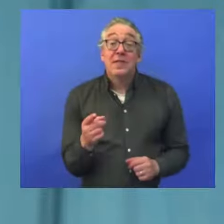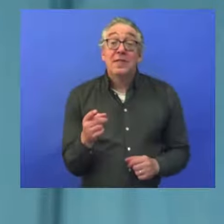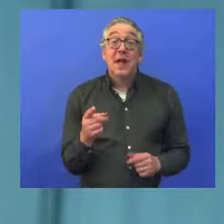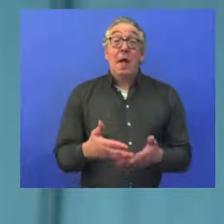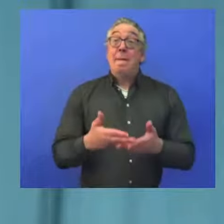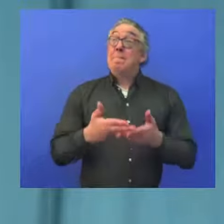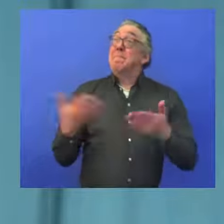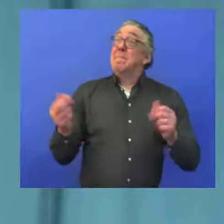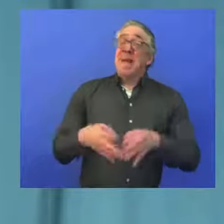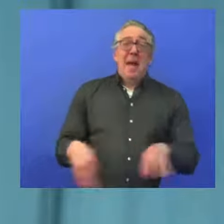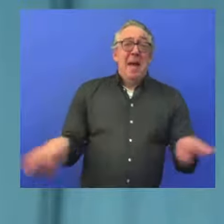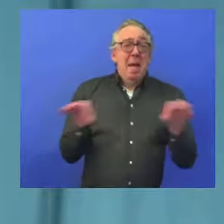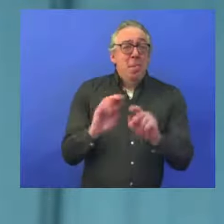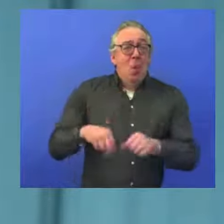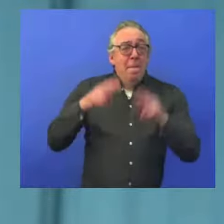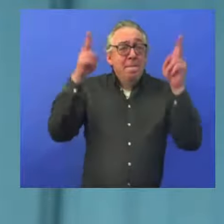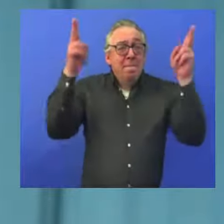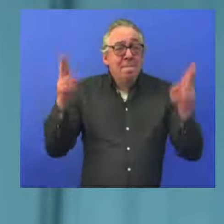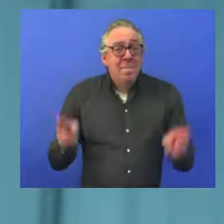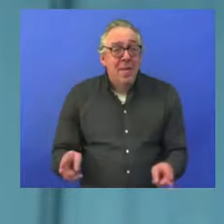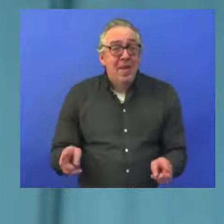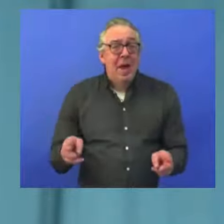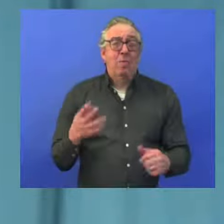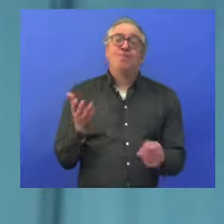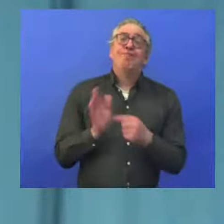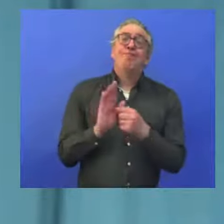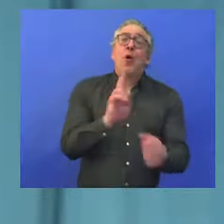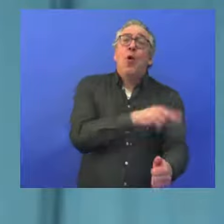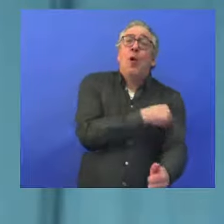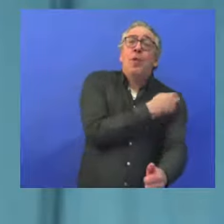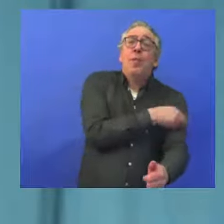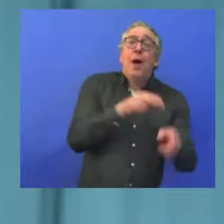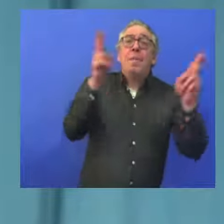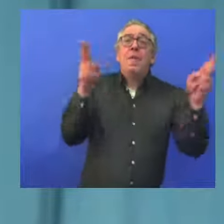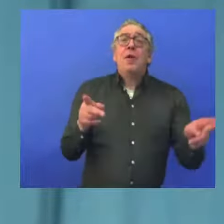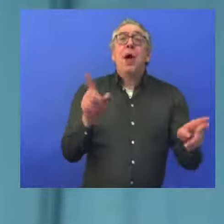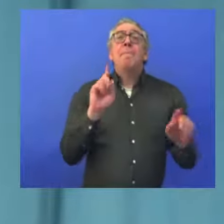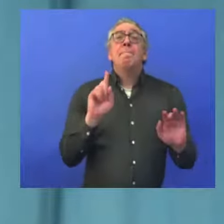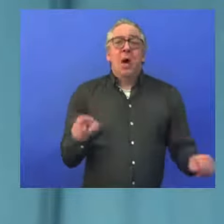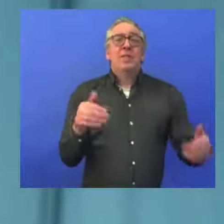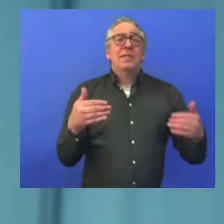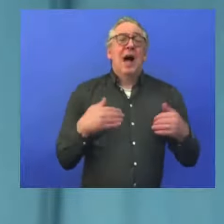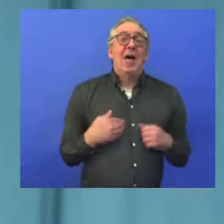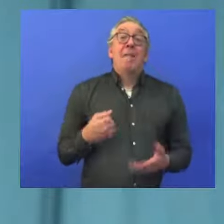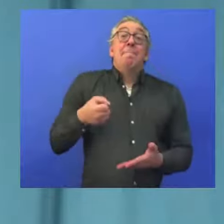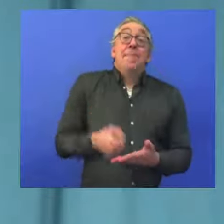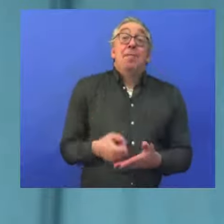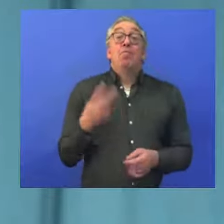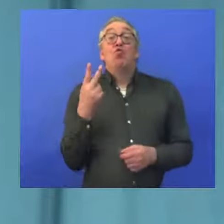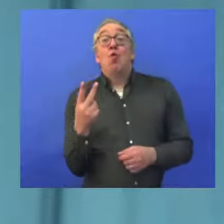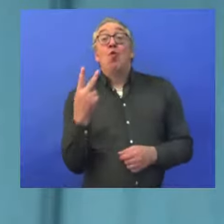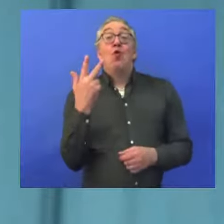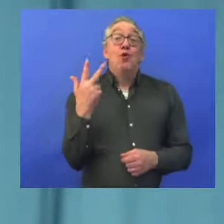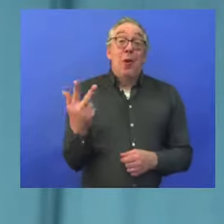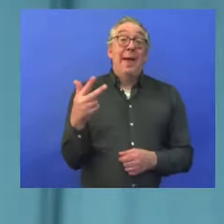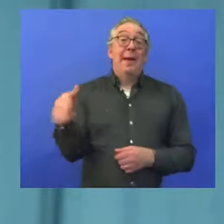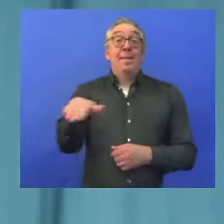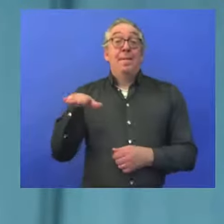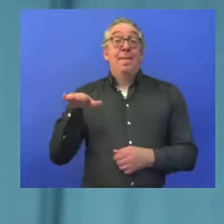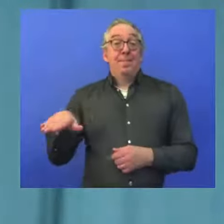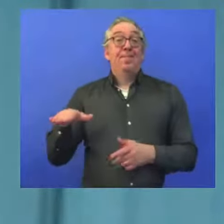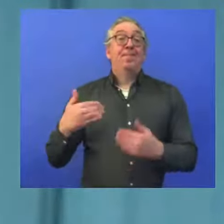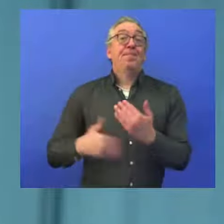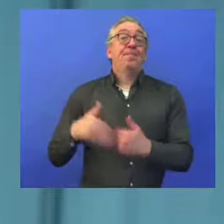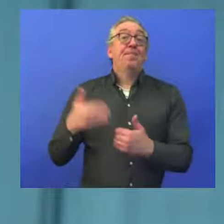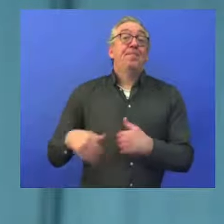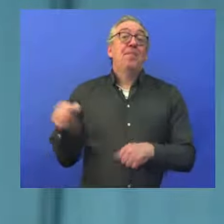hospital. They realized that they were not complying with this. So it's also a way to help the local authorities to